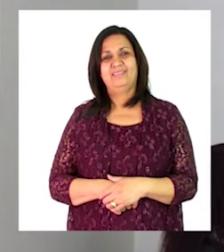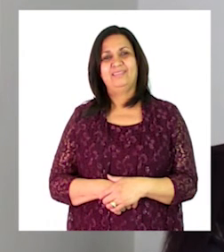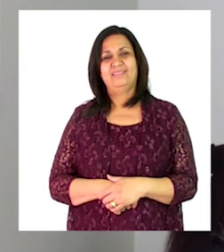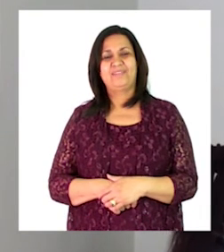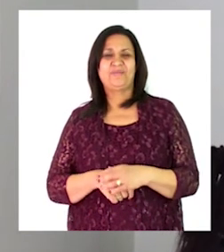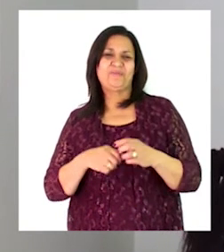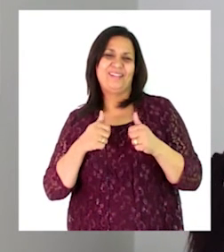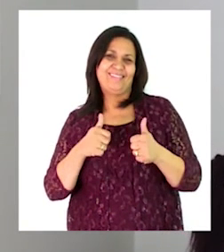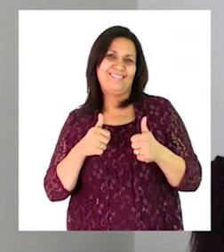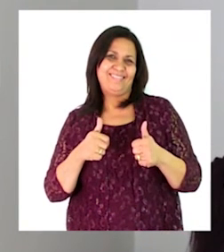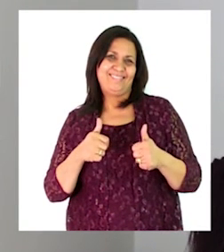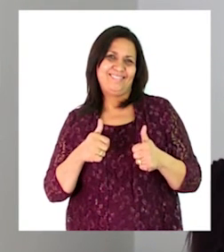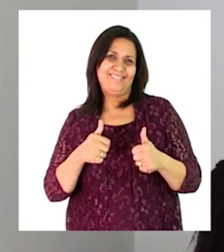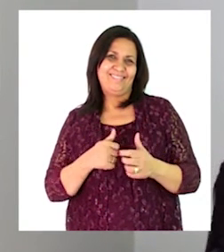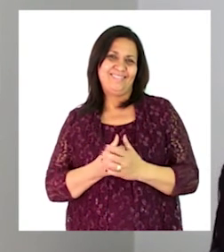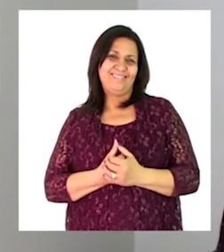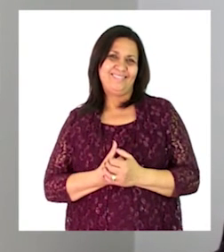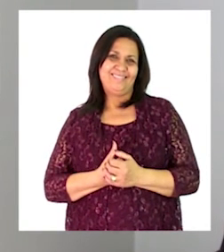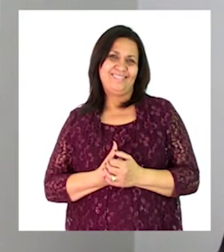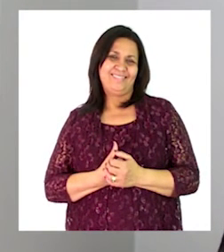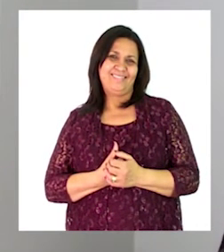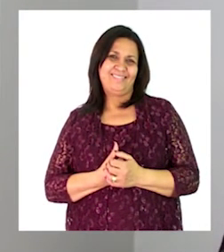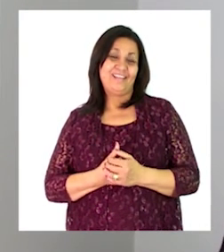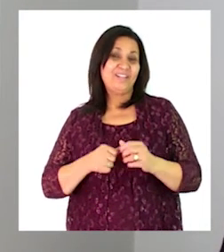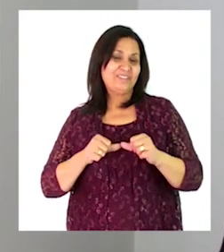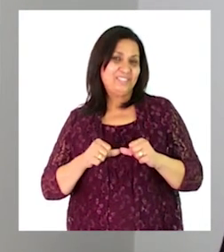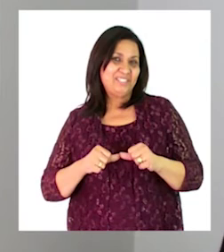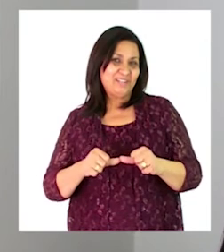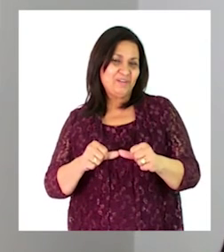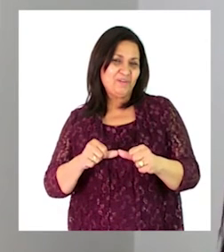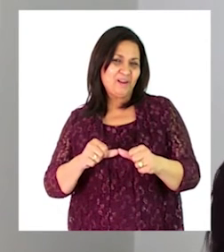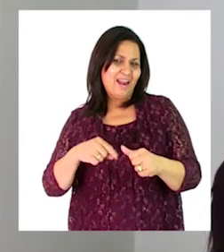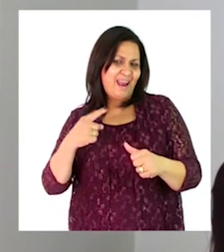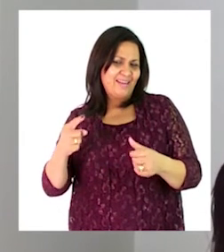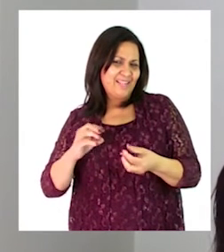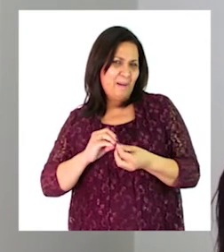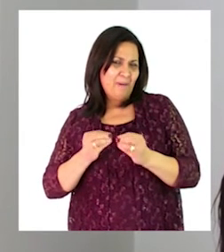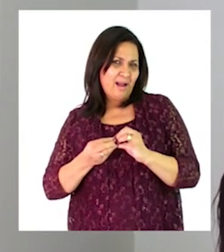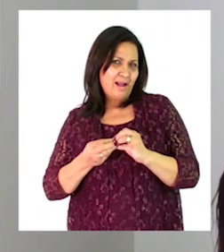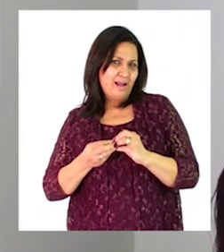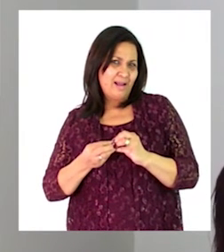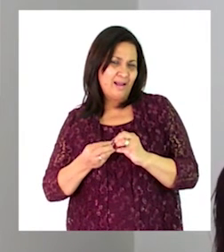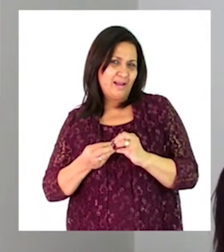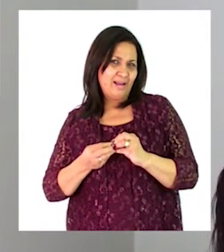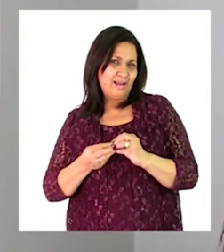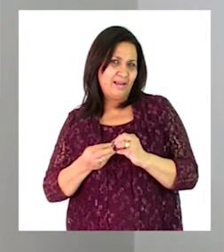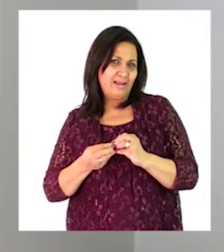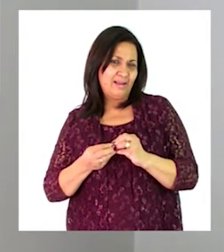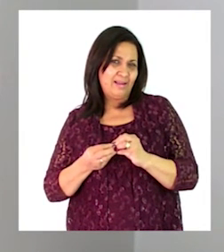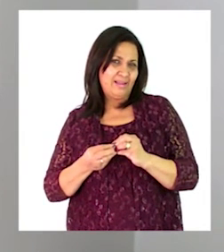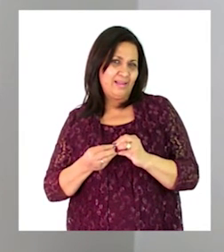Well done, that is correct. Let's move on to the next number, and this is going to be the last number I'm going